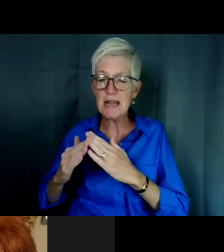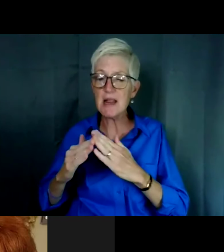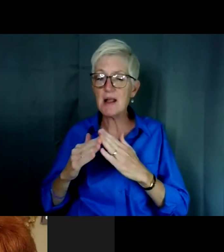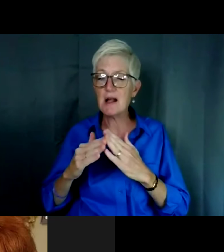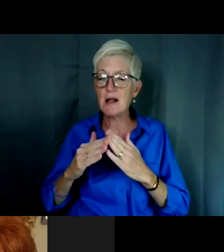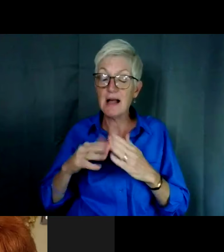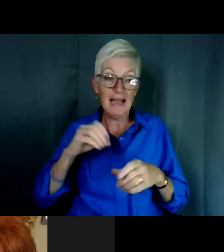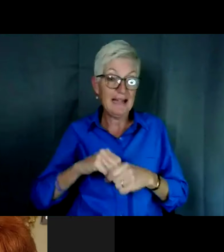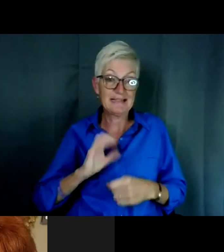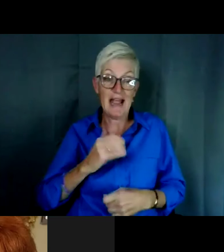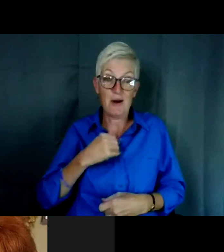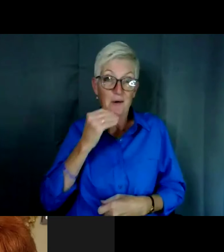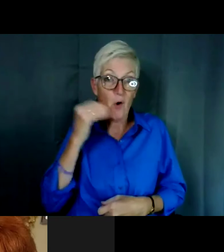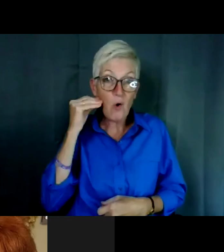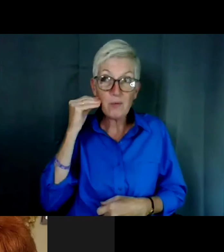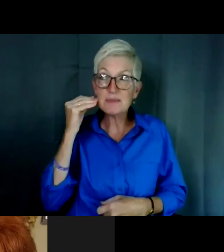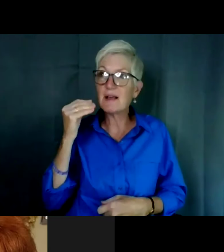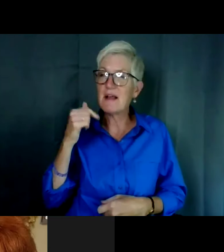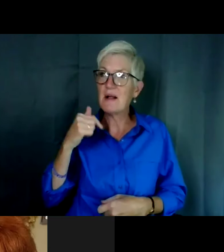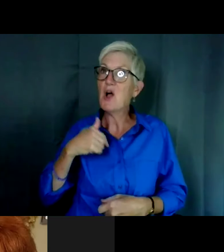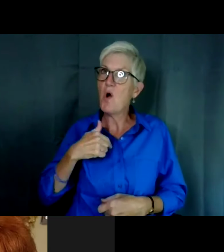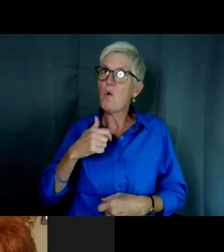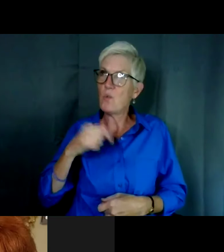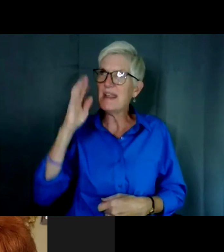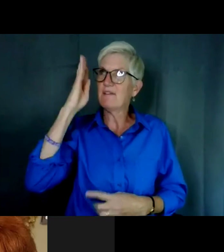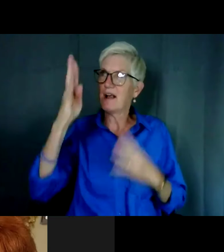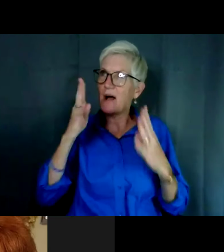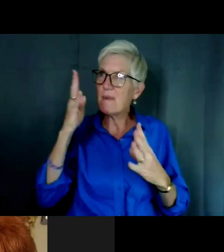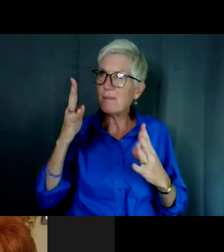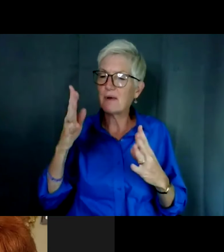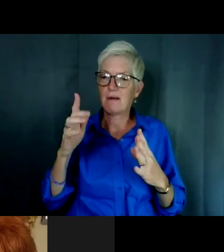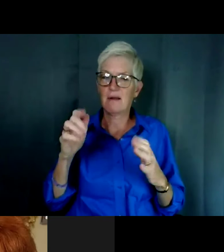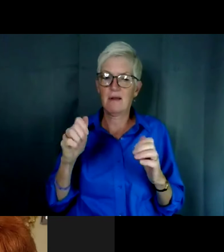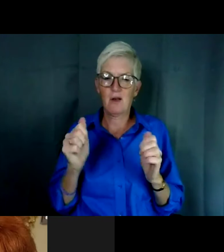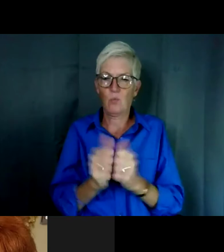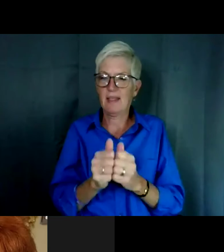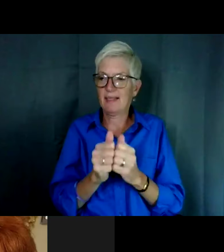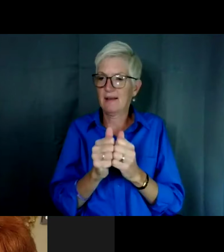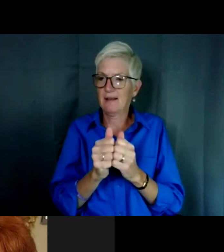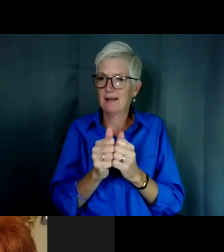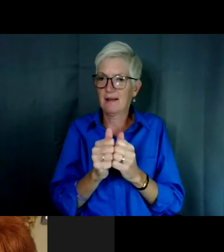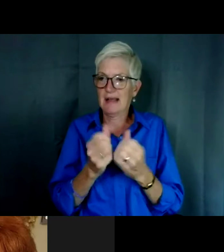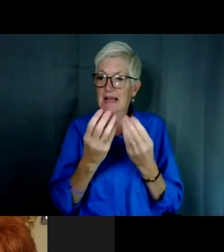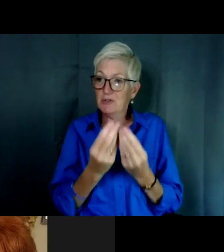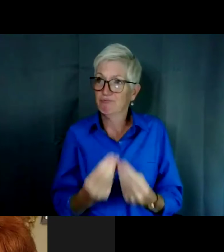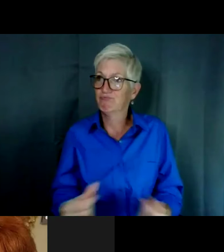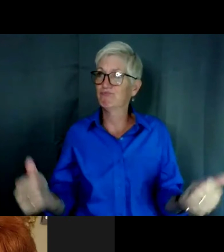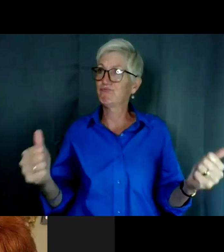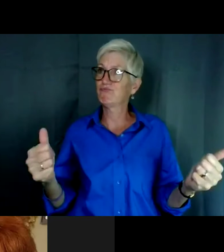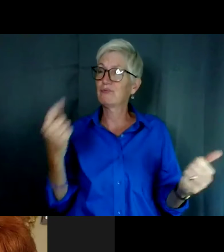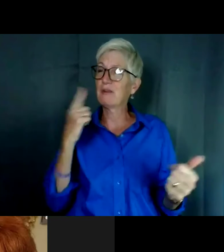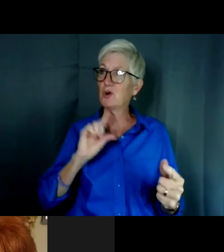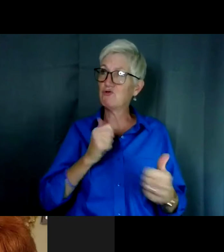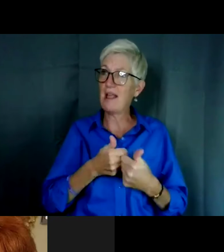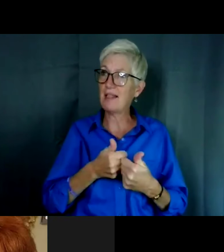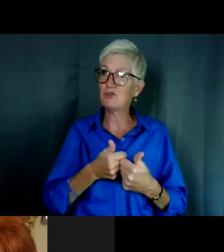own homes. So we've had to come up with things that are not typical to solve our challenges. And